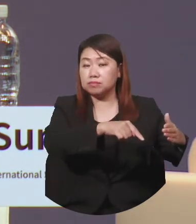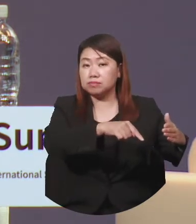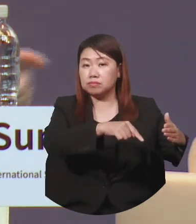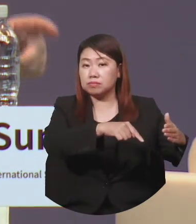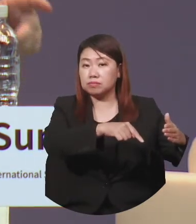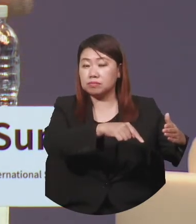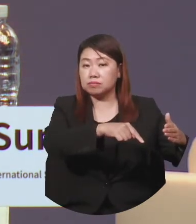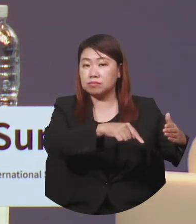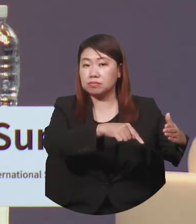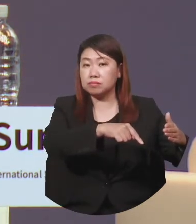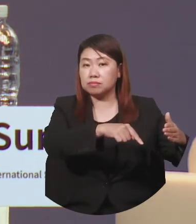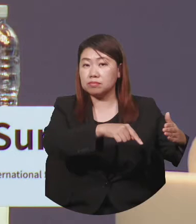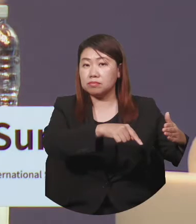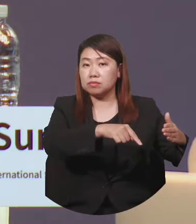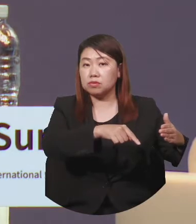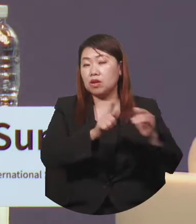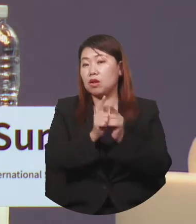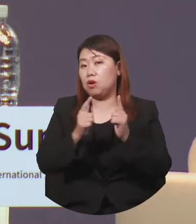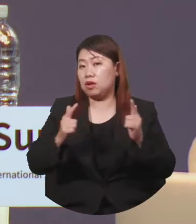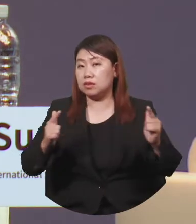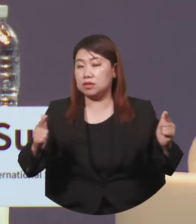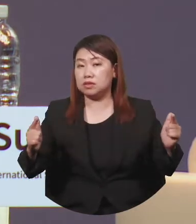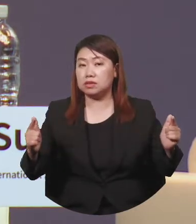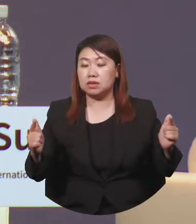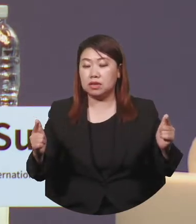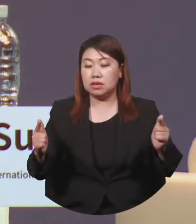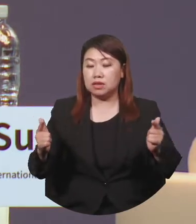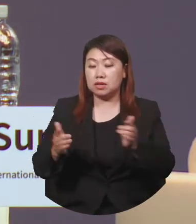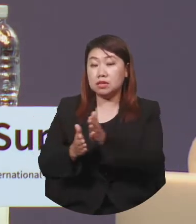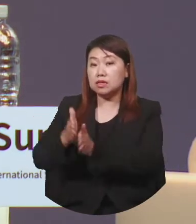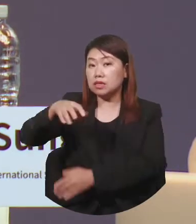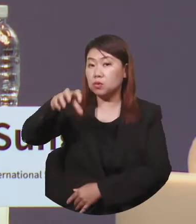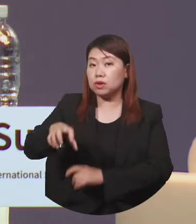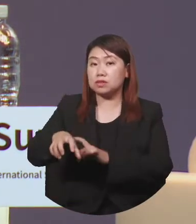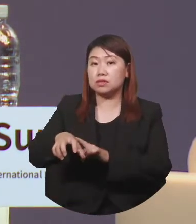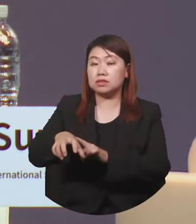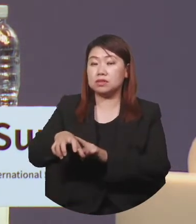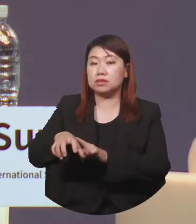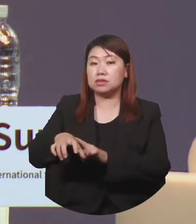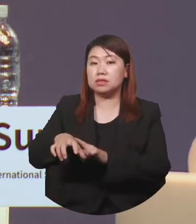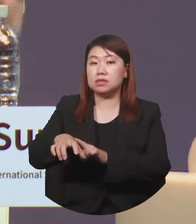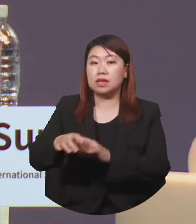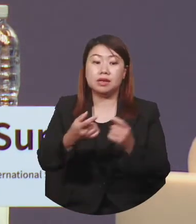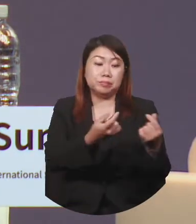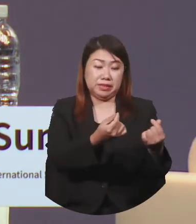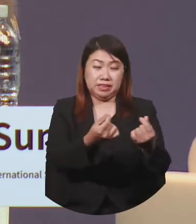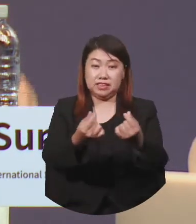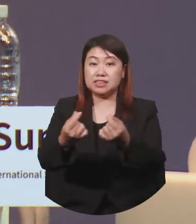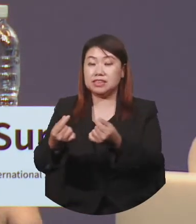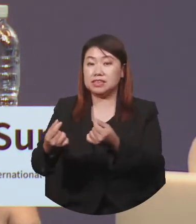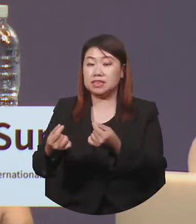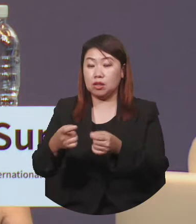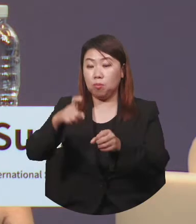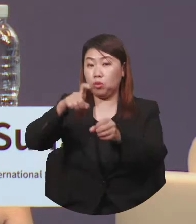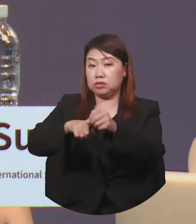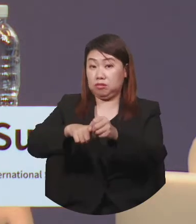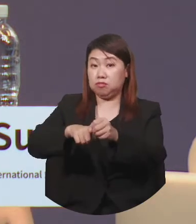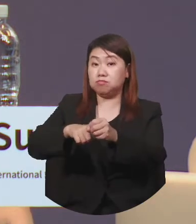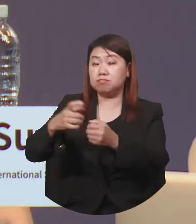institutions can map all those like-minded stakeholders and start a launch a